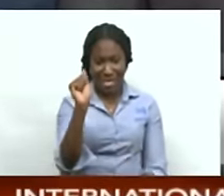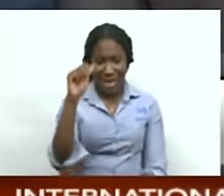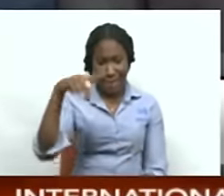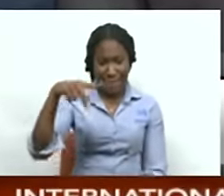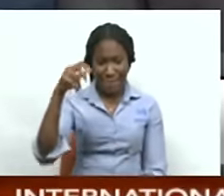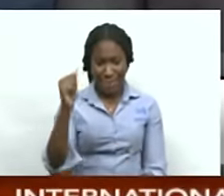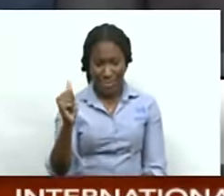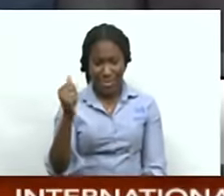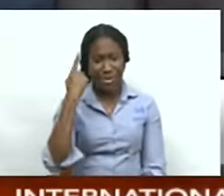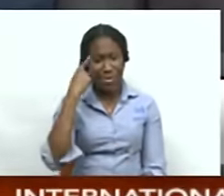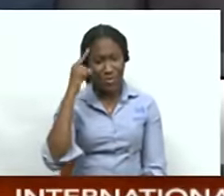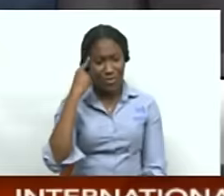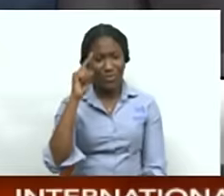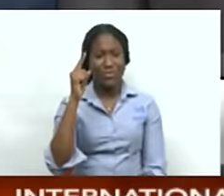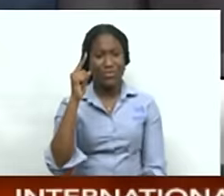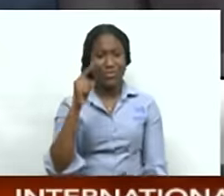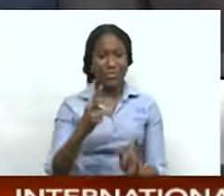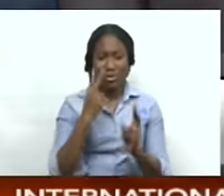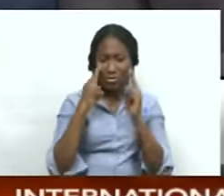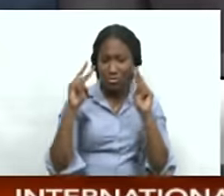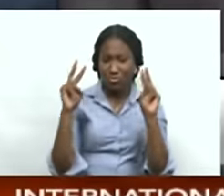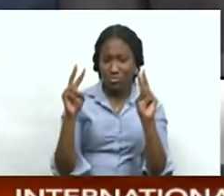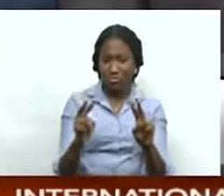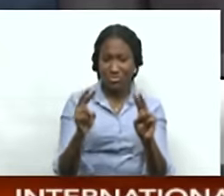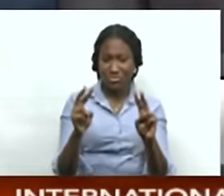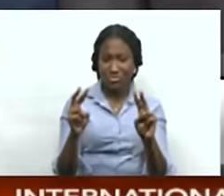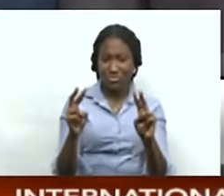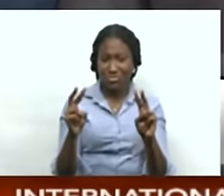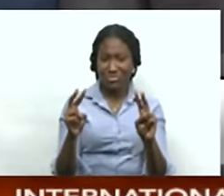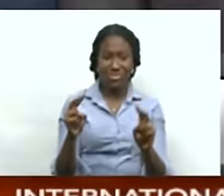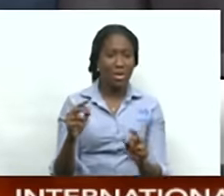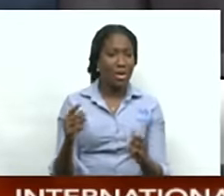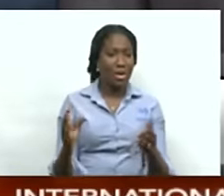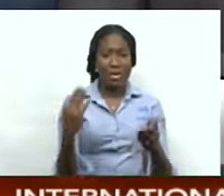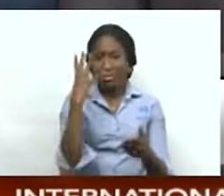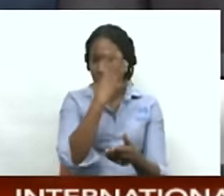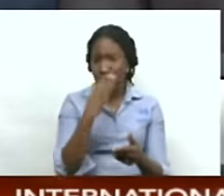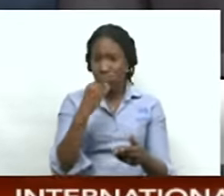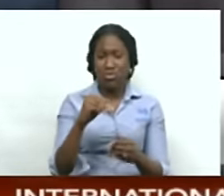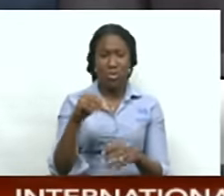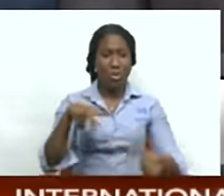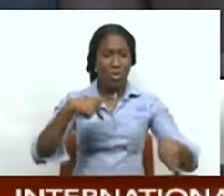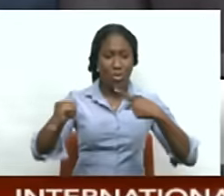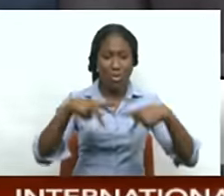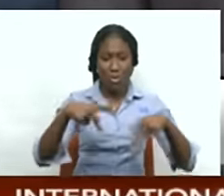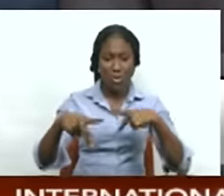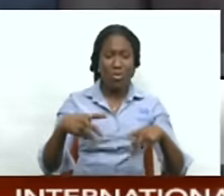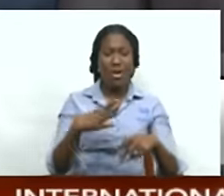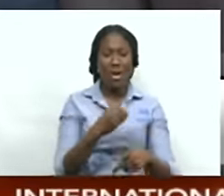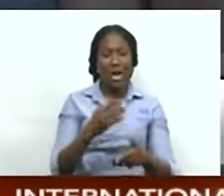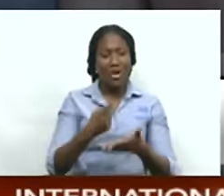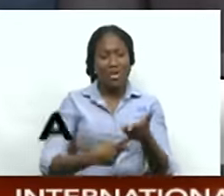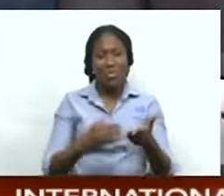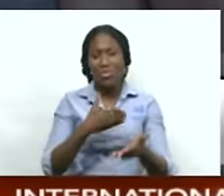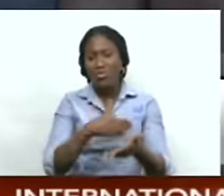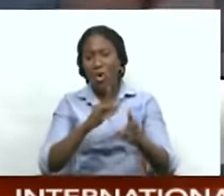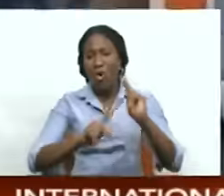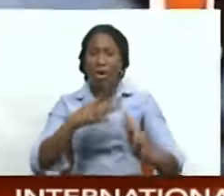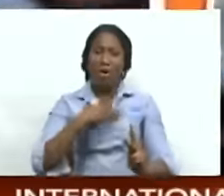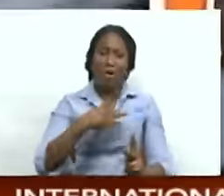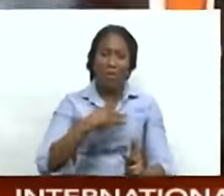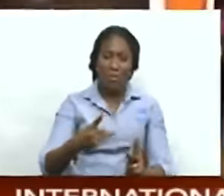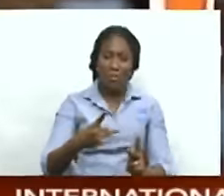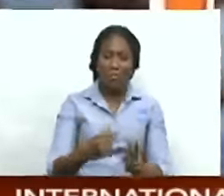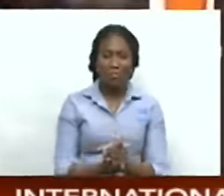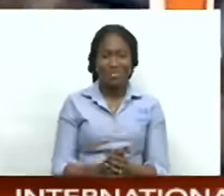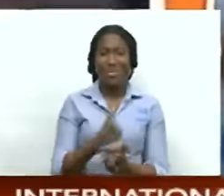the pulse of the people at the Zale Cooler Fete for a feel of what Soca songs are trending. The Party Start, brought to you